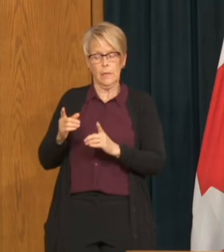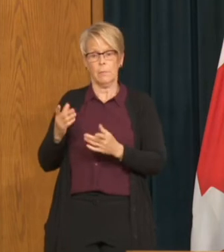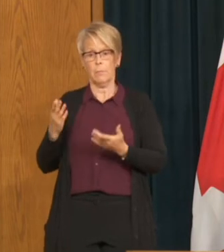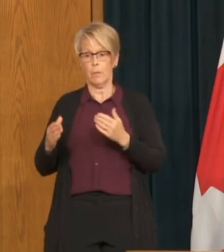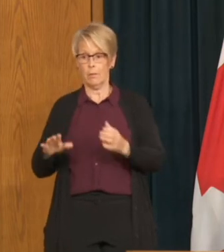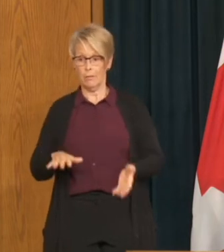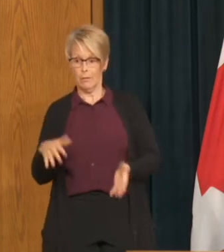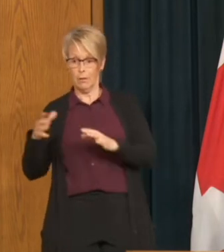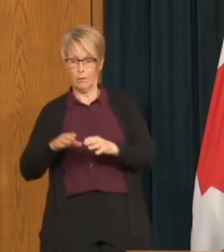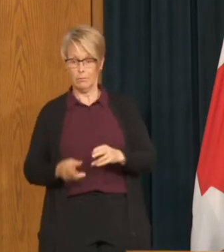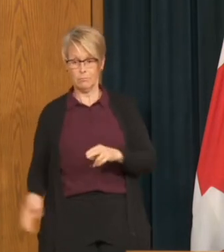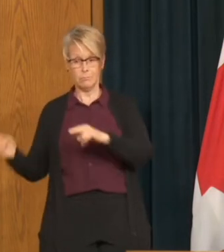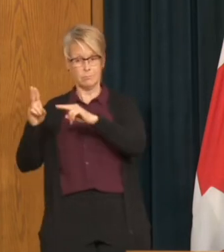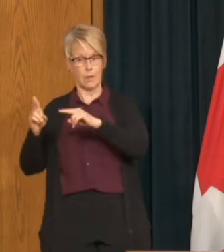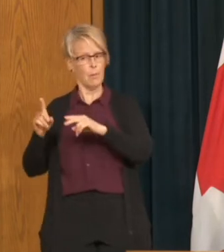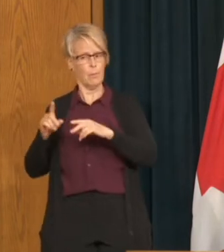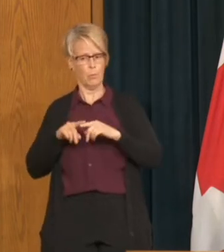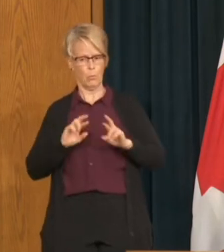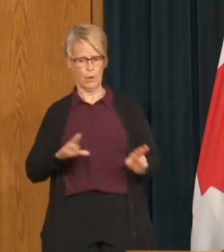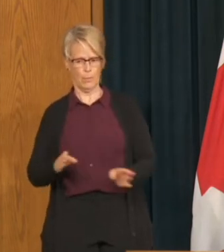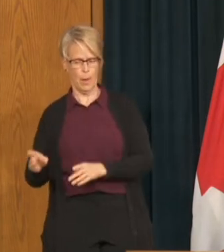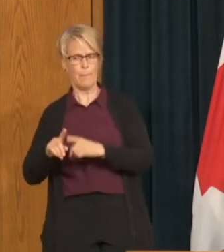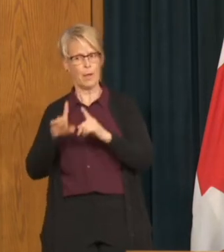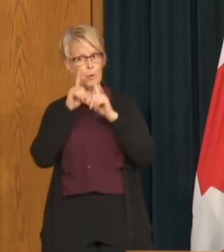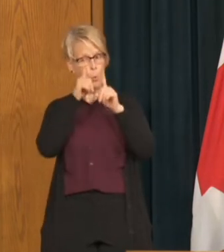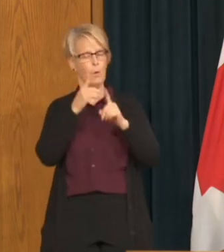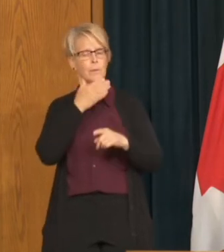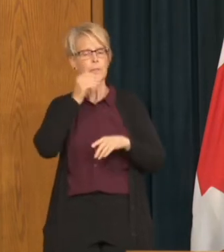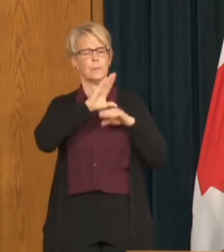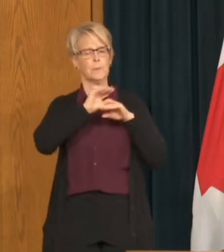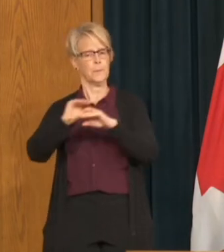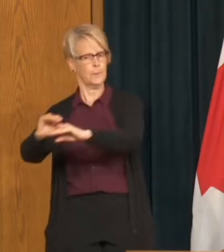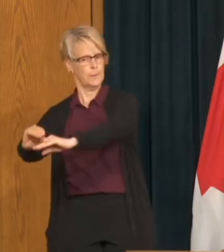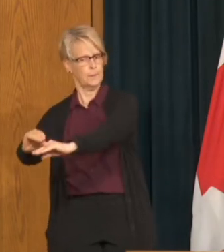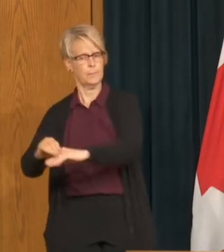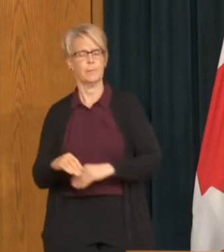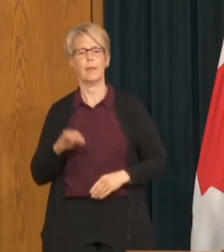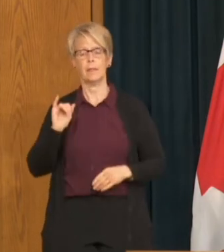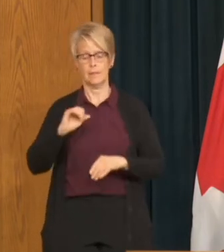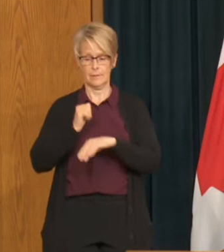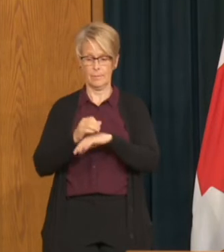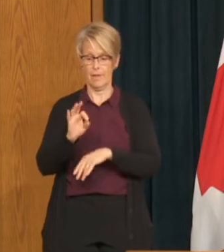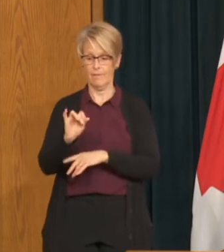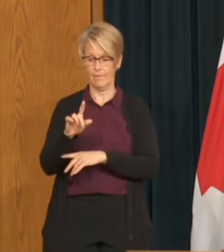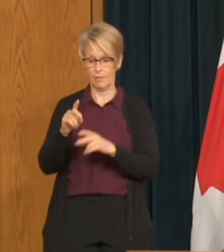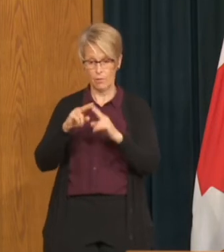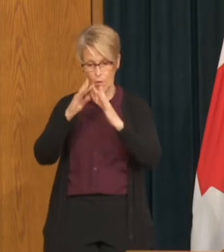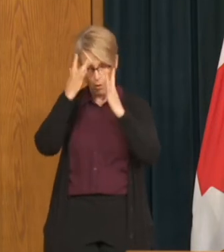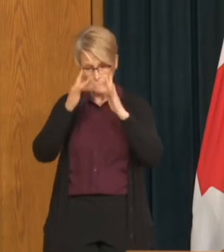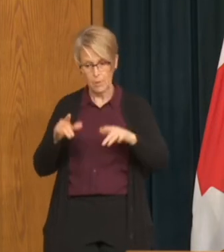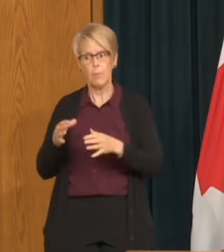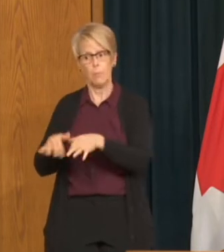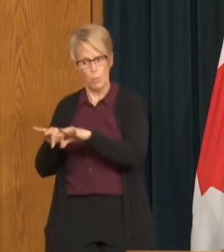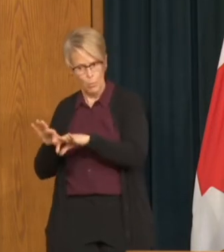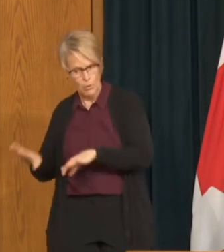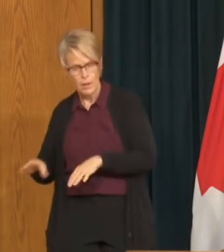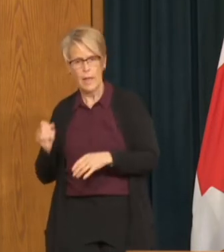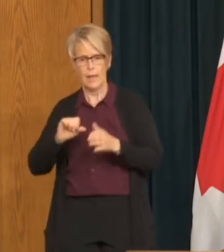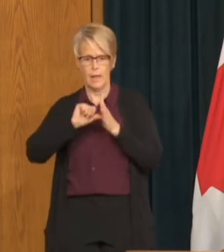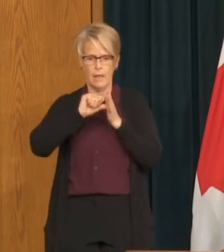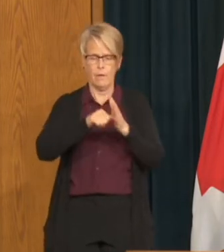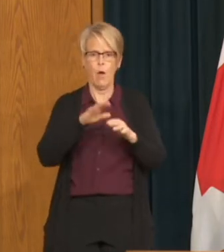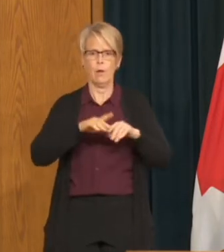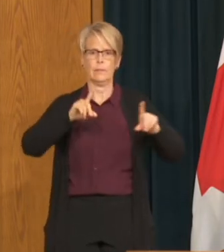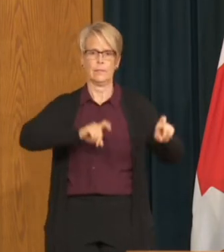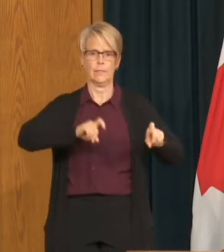best. That's why, as the Minister mentioned, the Field Hospital Initiative is so important, but it's also why it's important for us to increase our emphasis